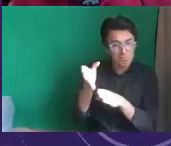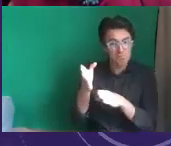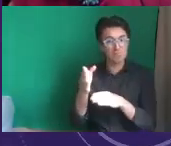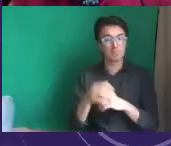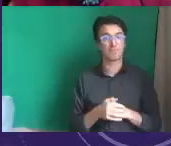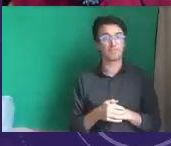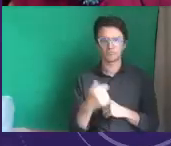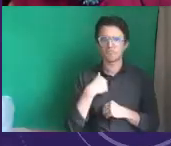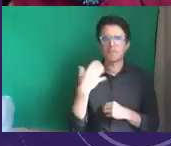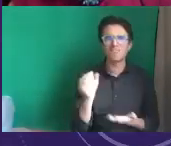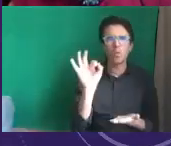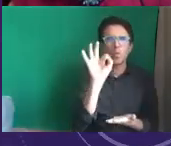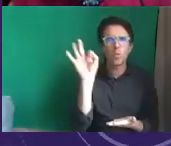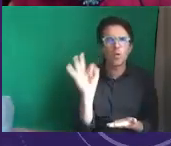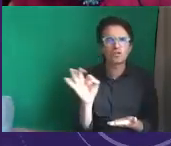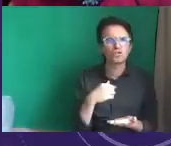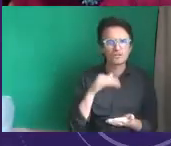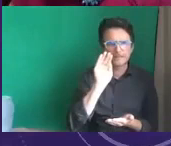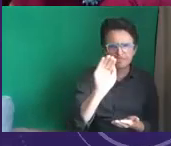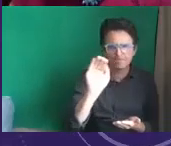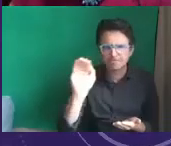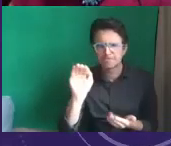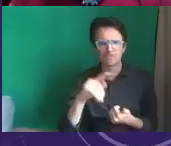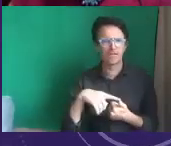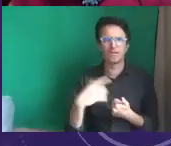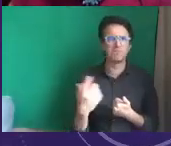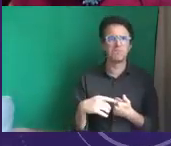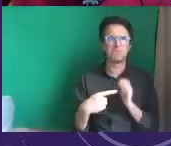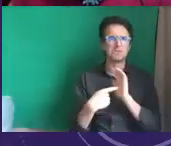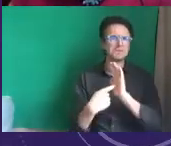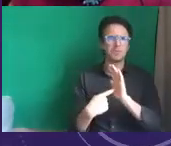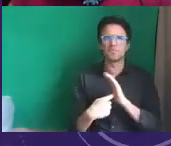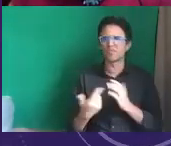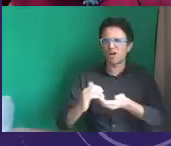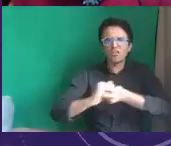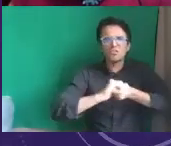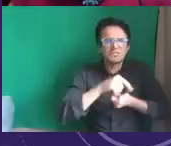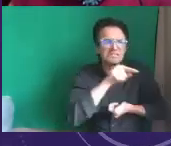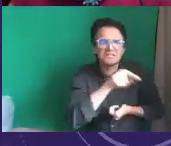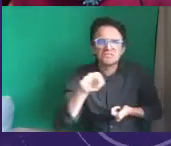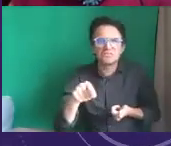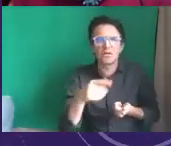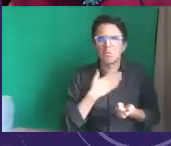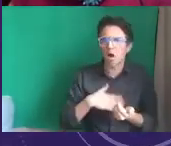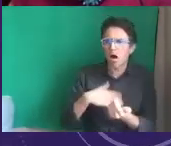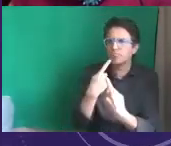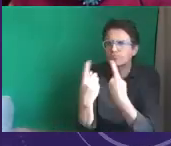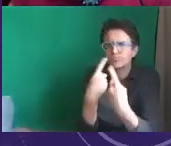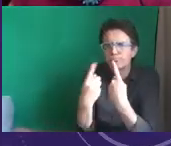accessible to all people with disabilities? Is this accessible to people with disabilities outside the United